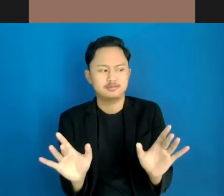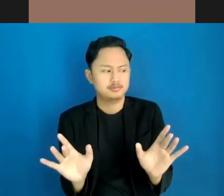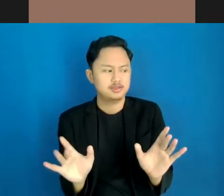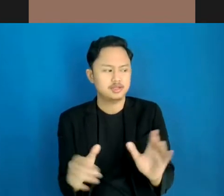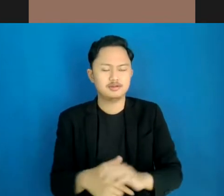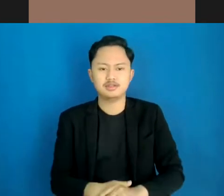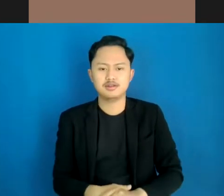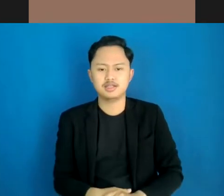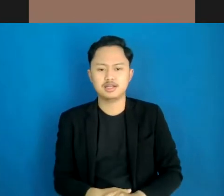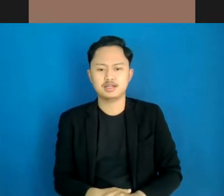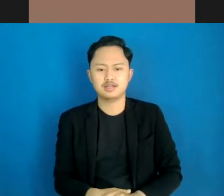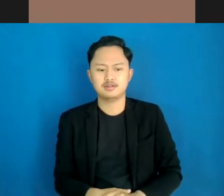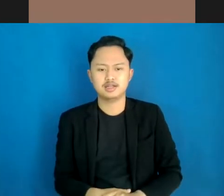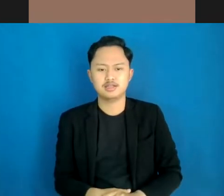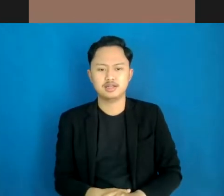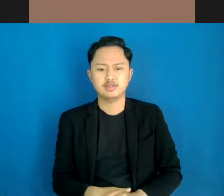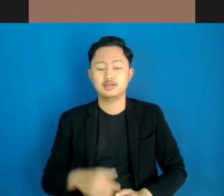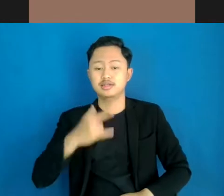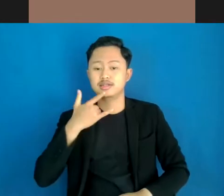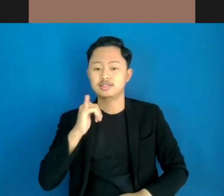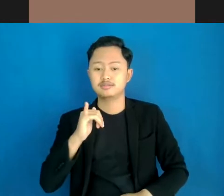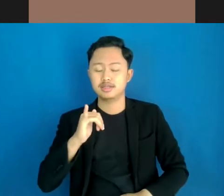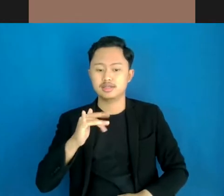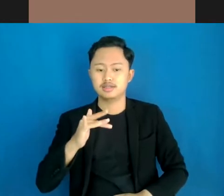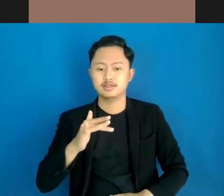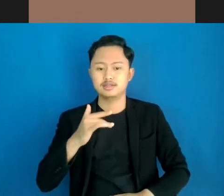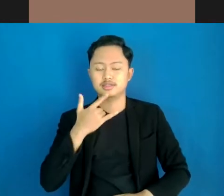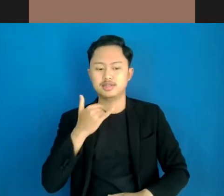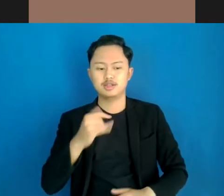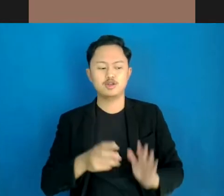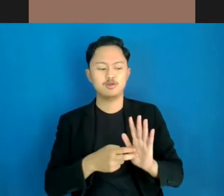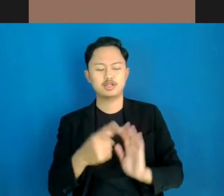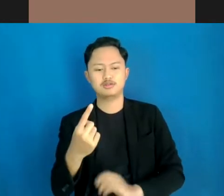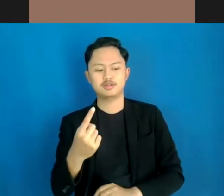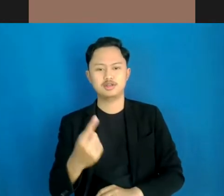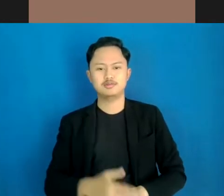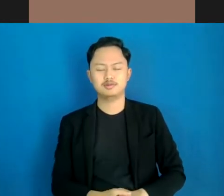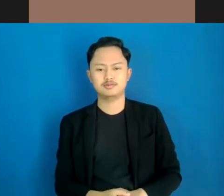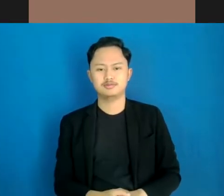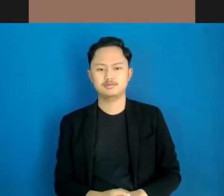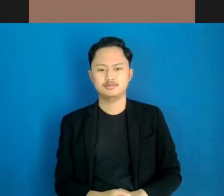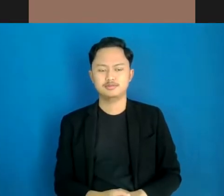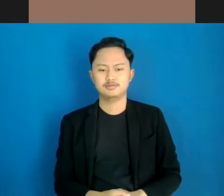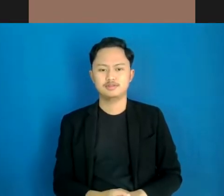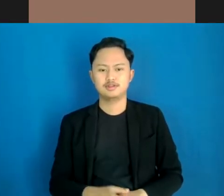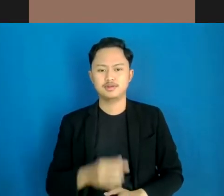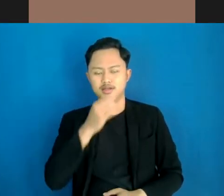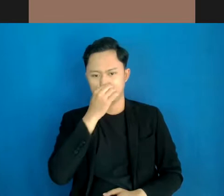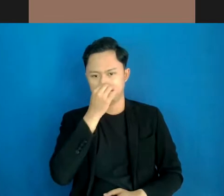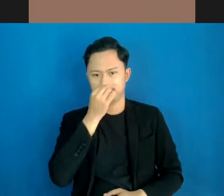electric buses, there are different ways of doing it. Number one, electric buses are capital